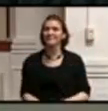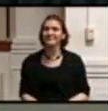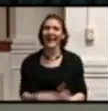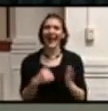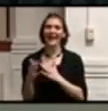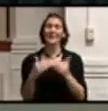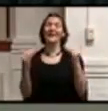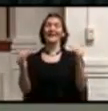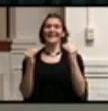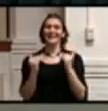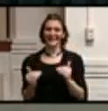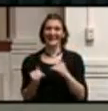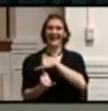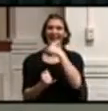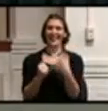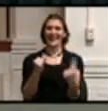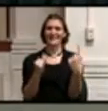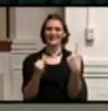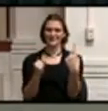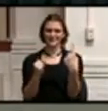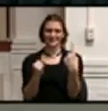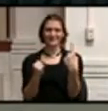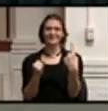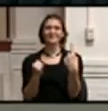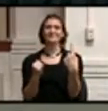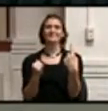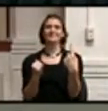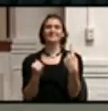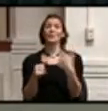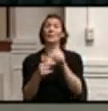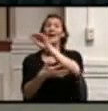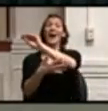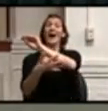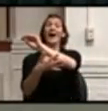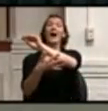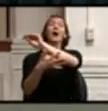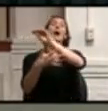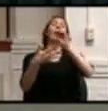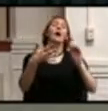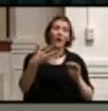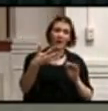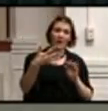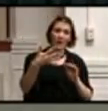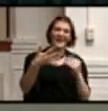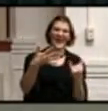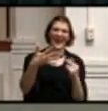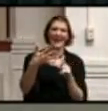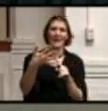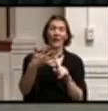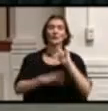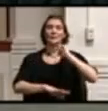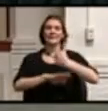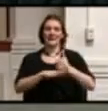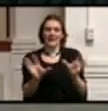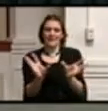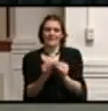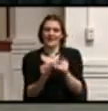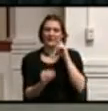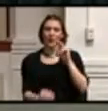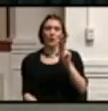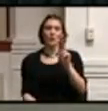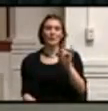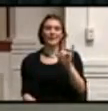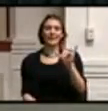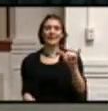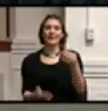then the last item, which is moved up from way earlier in the agenda, is to set a meeting on the